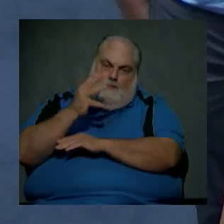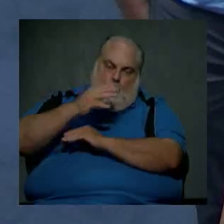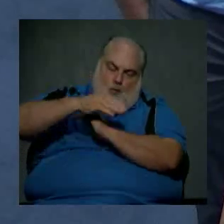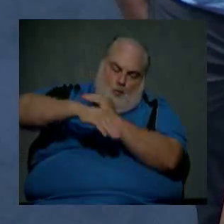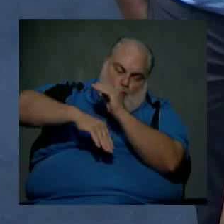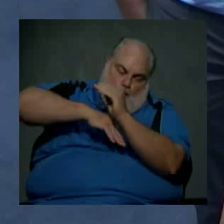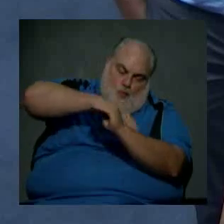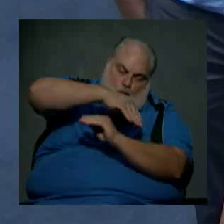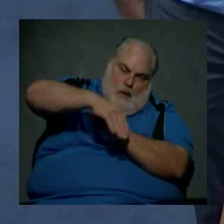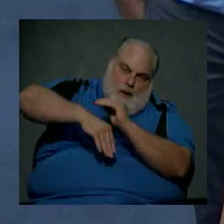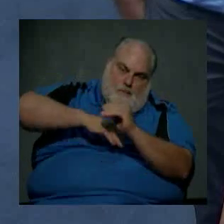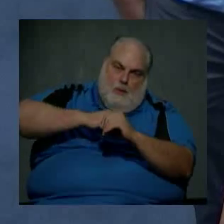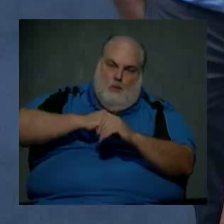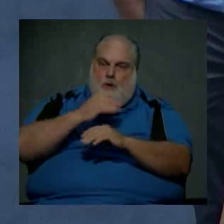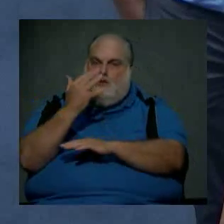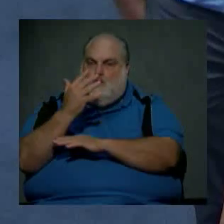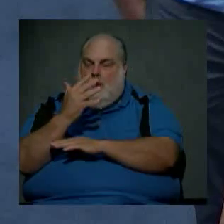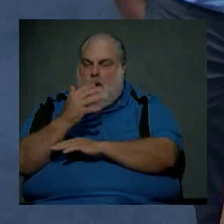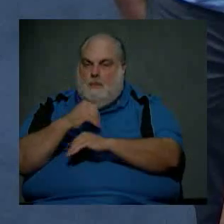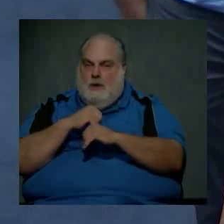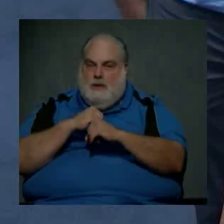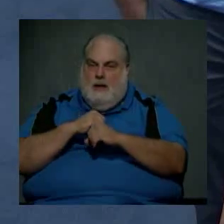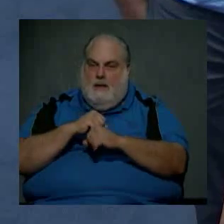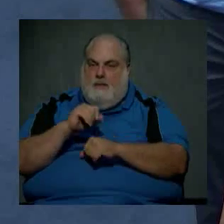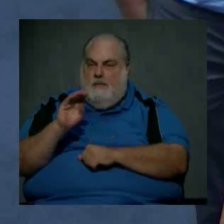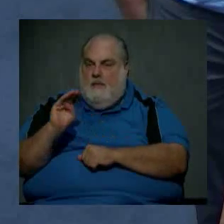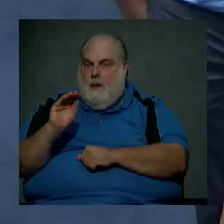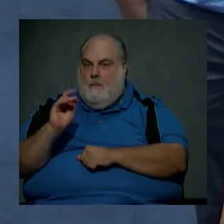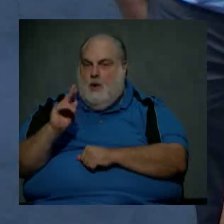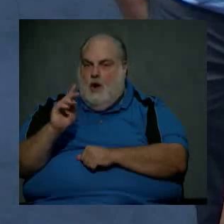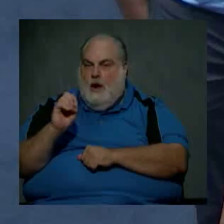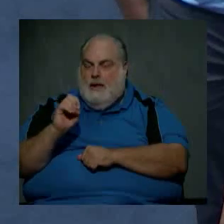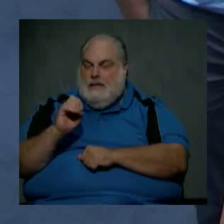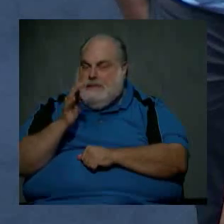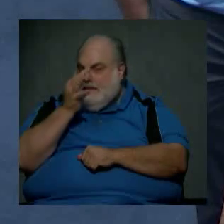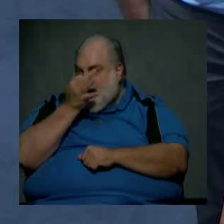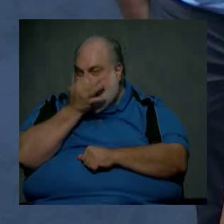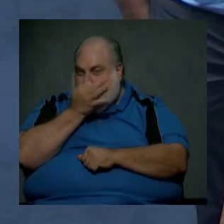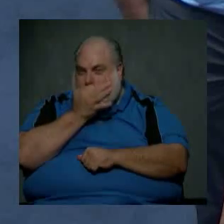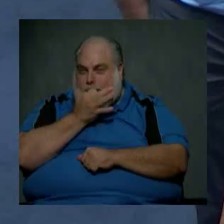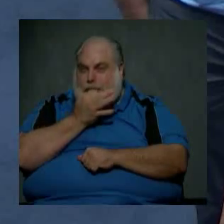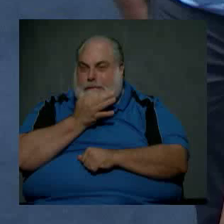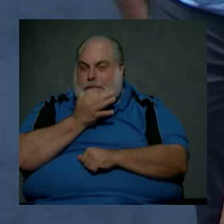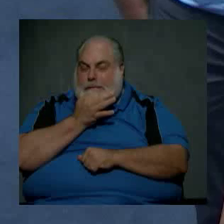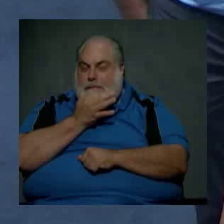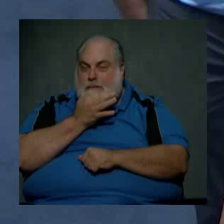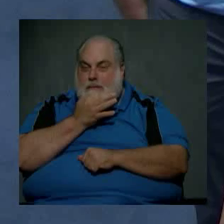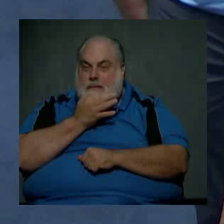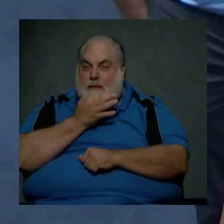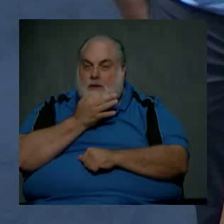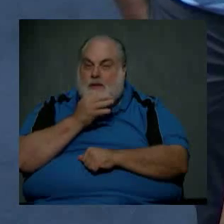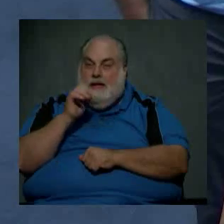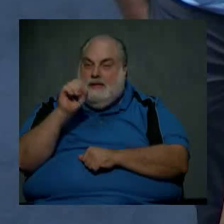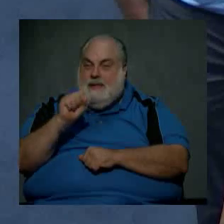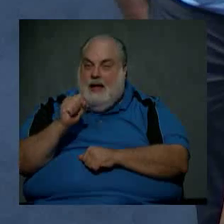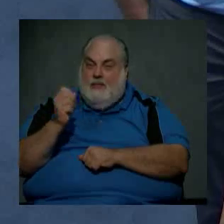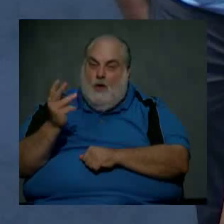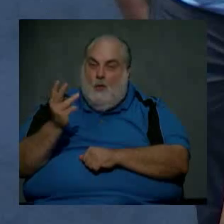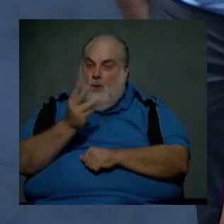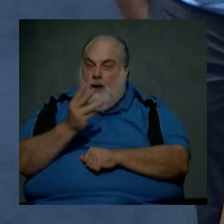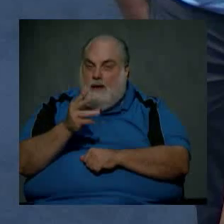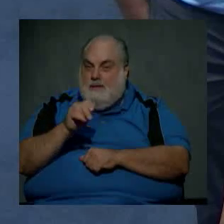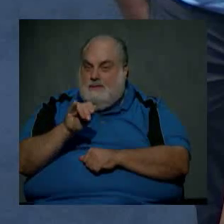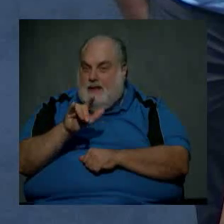a tree protectant. The bark on the autumn blaze maple is so thin, if you'll go down and look on the southwest side of the